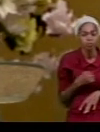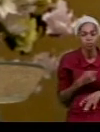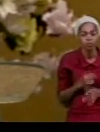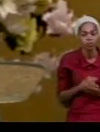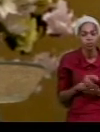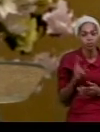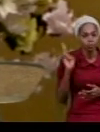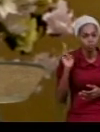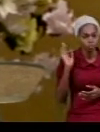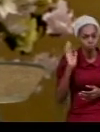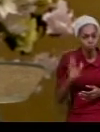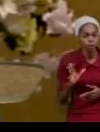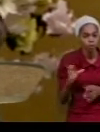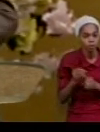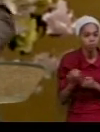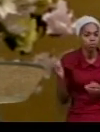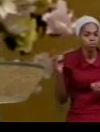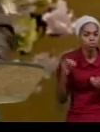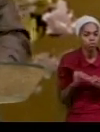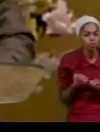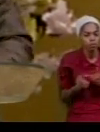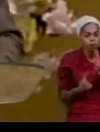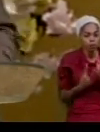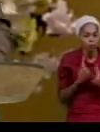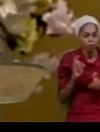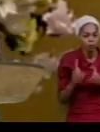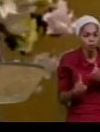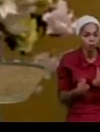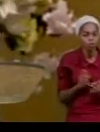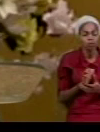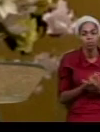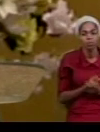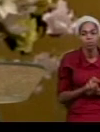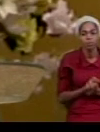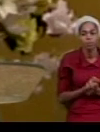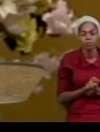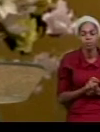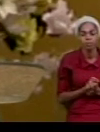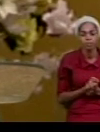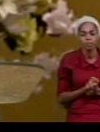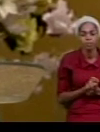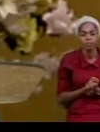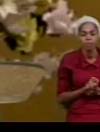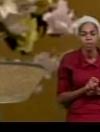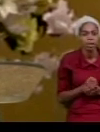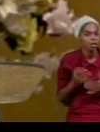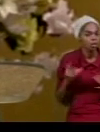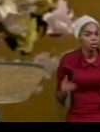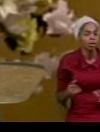has asked, what should be our attitude to what